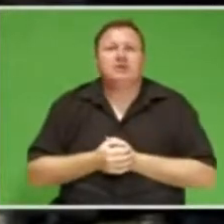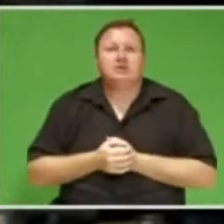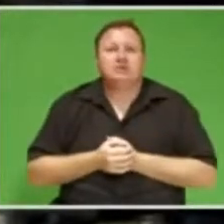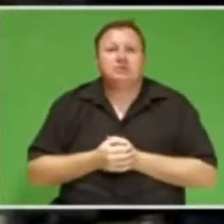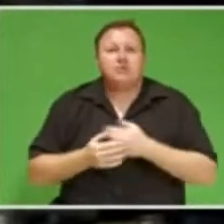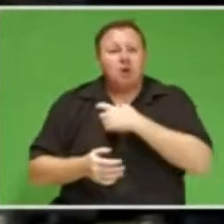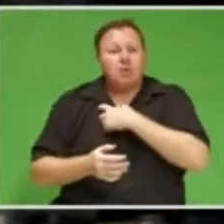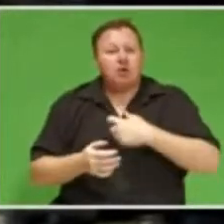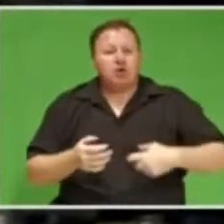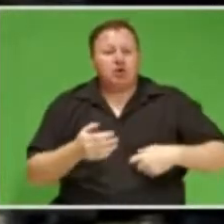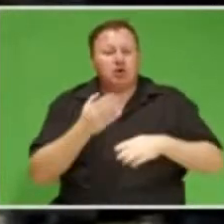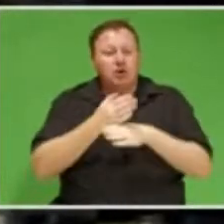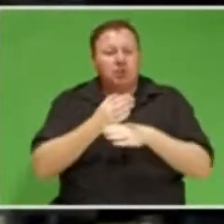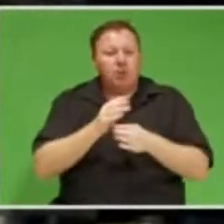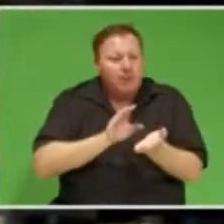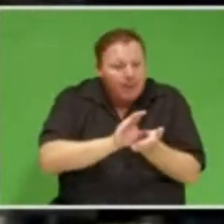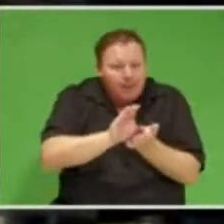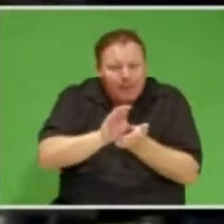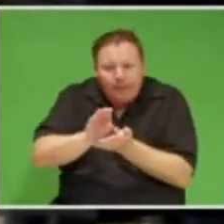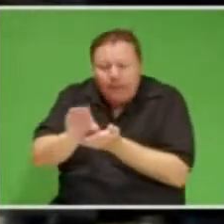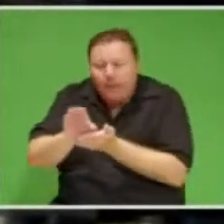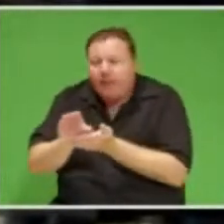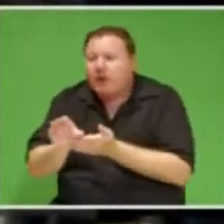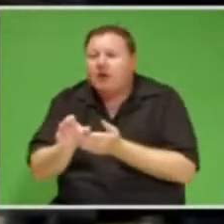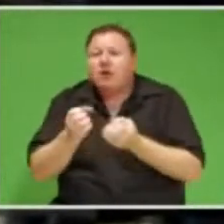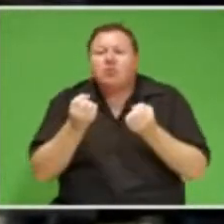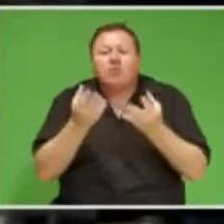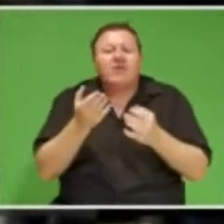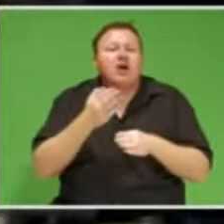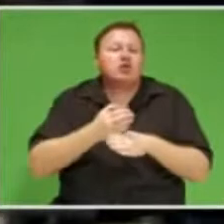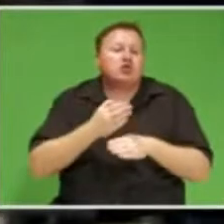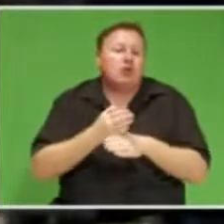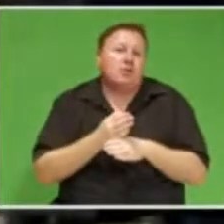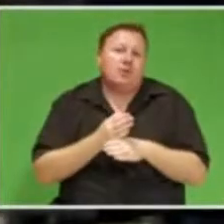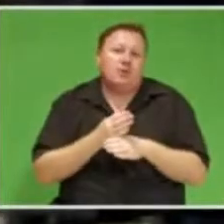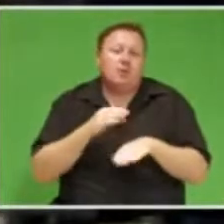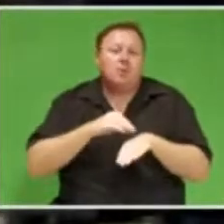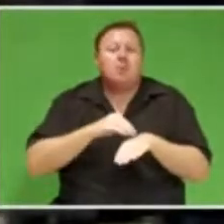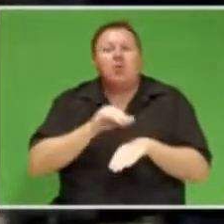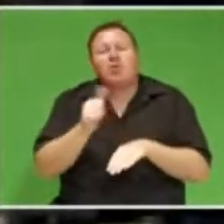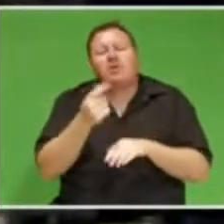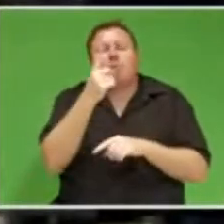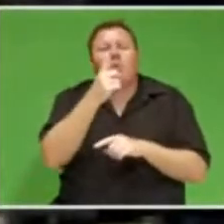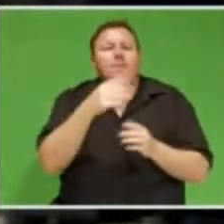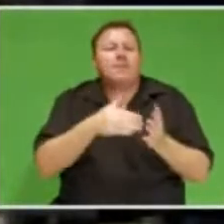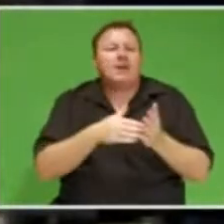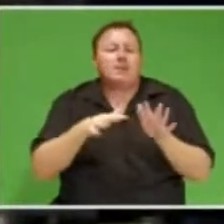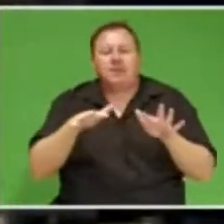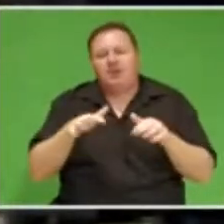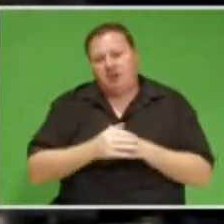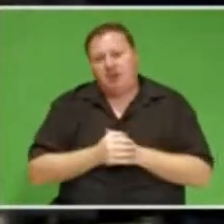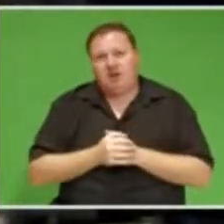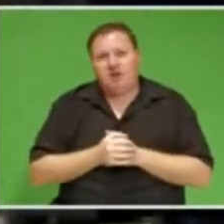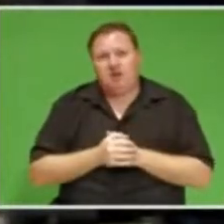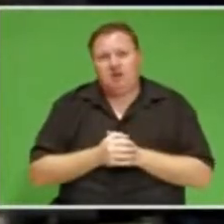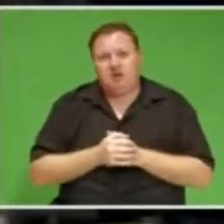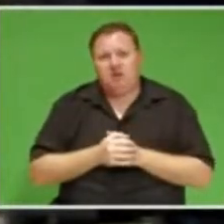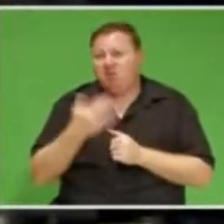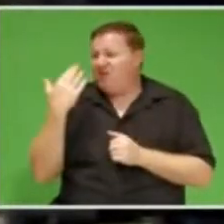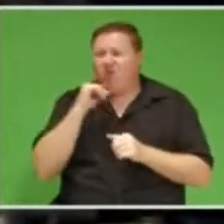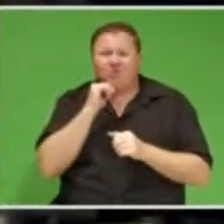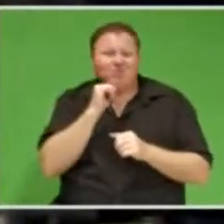has provided work and livelihood opportunities to more than 1 million people who did not